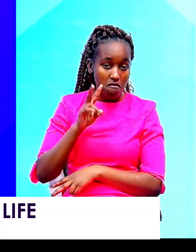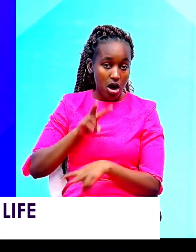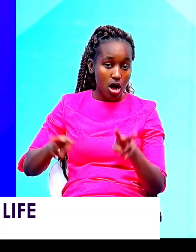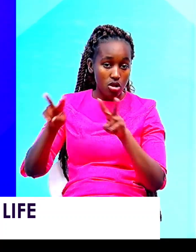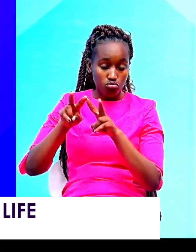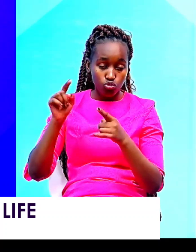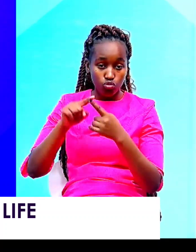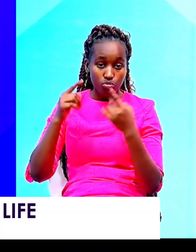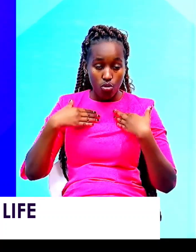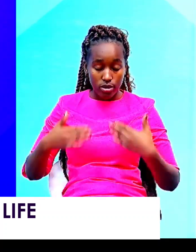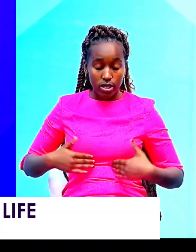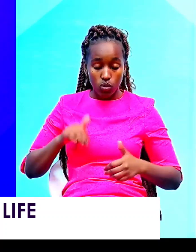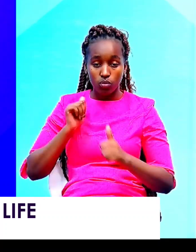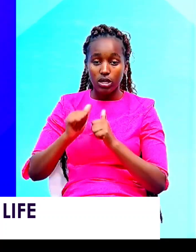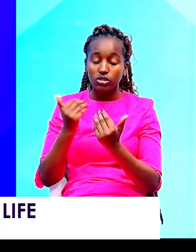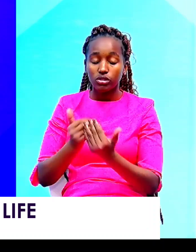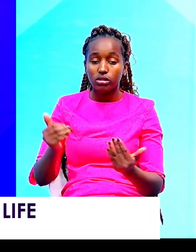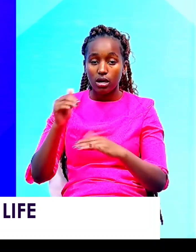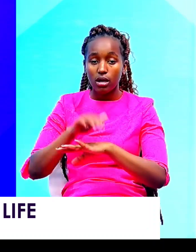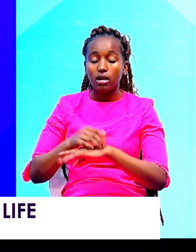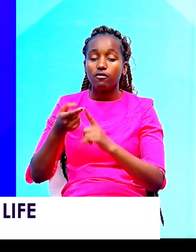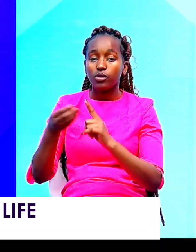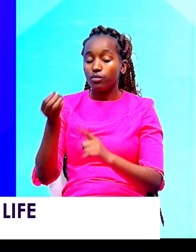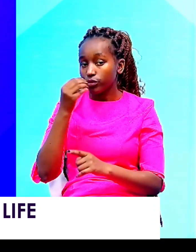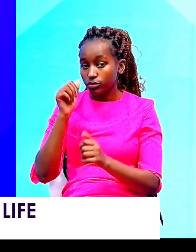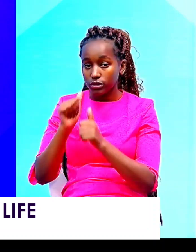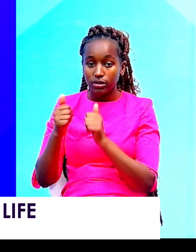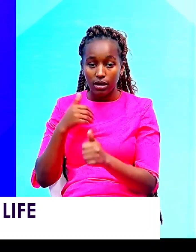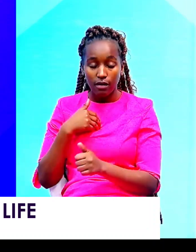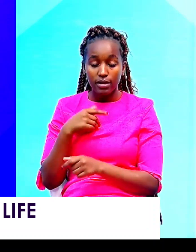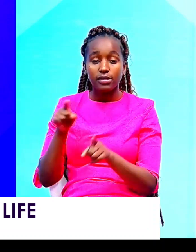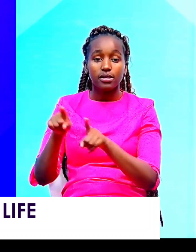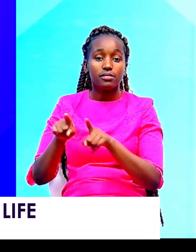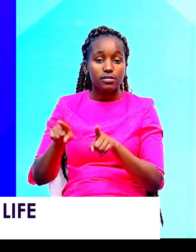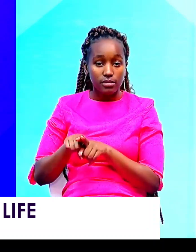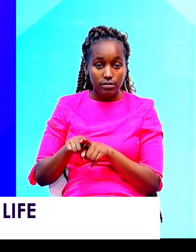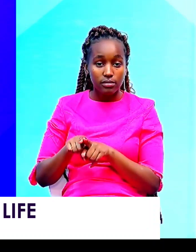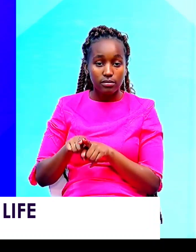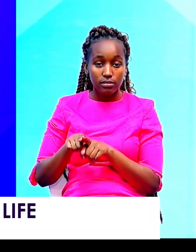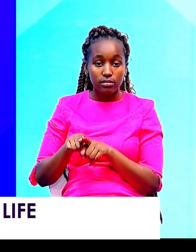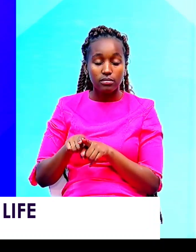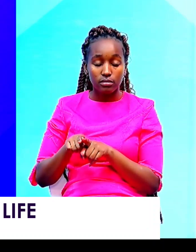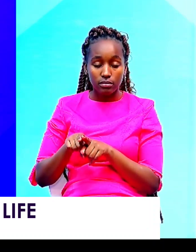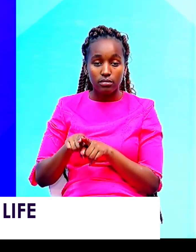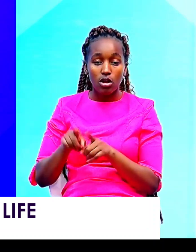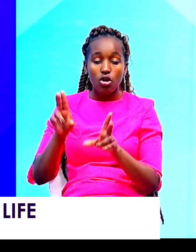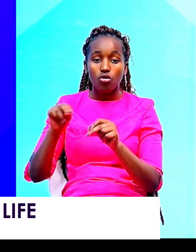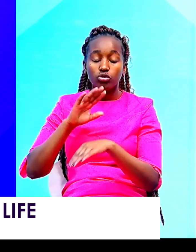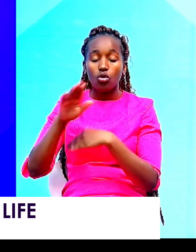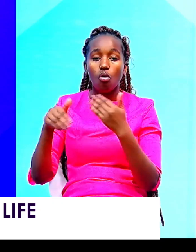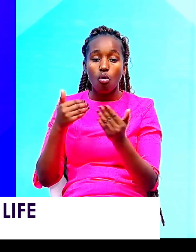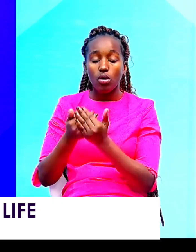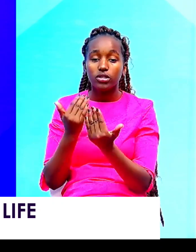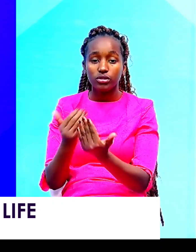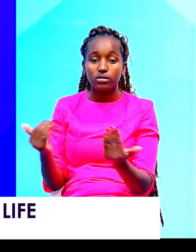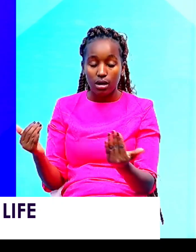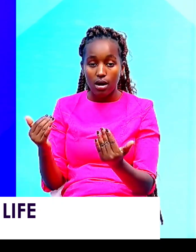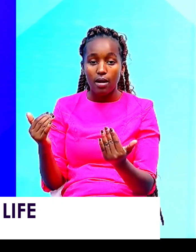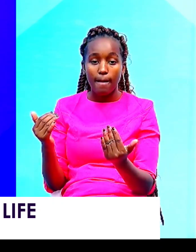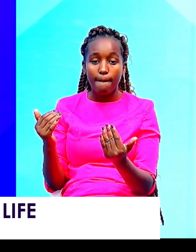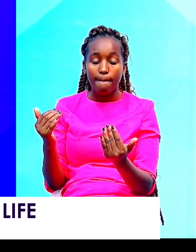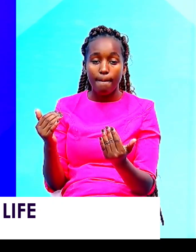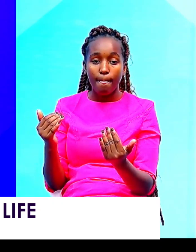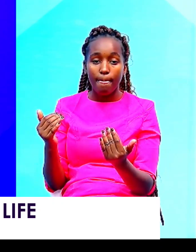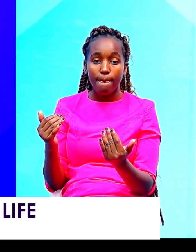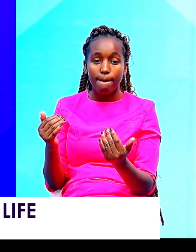the children are getting from the food you are giving. Another thing is, not all children will be able to, you will not